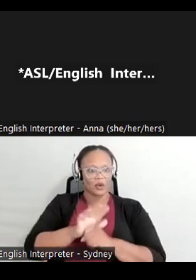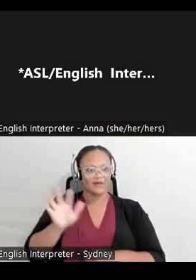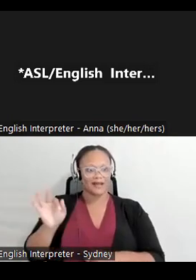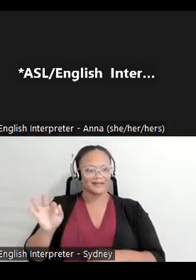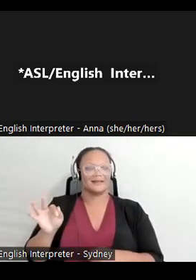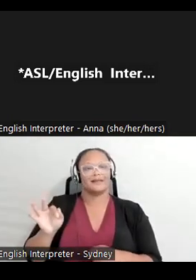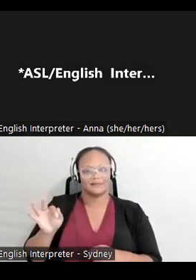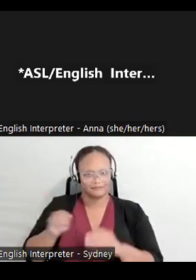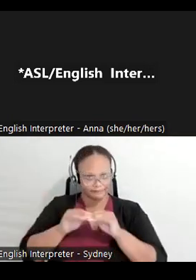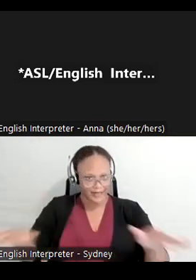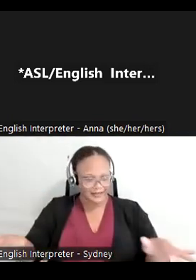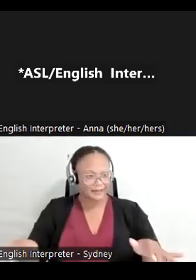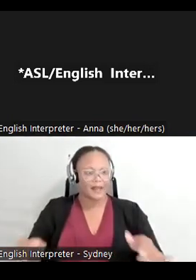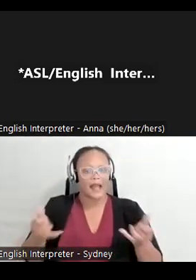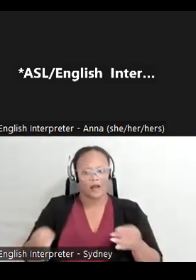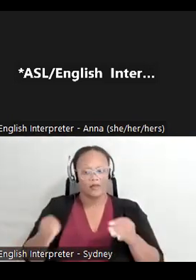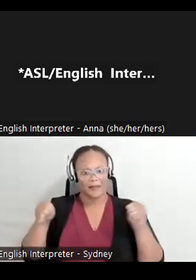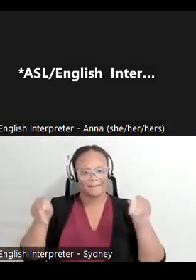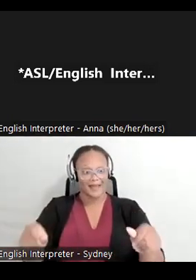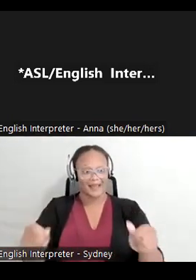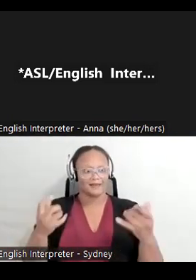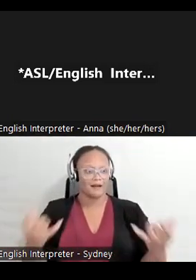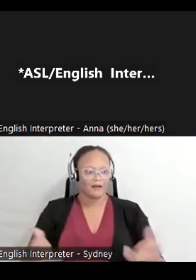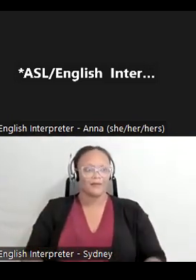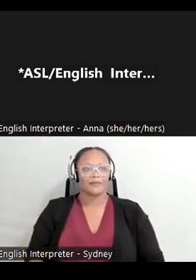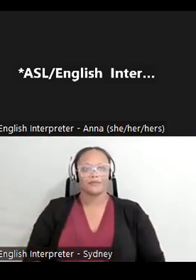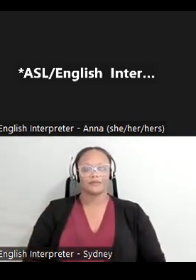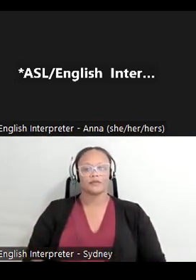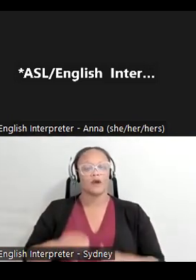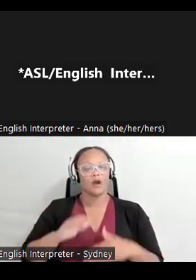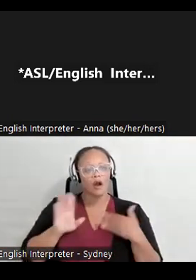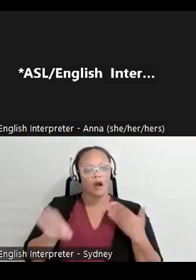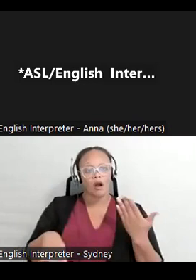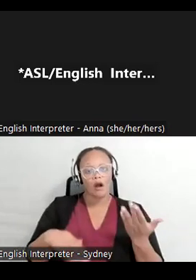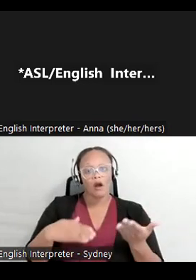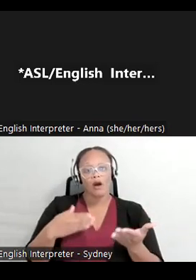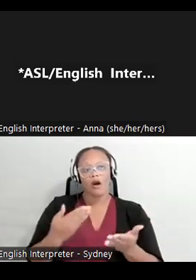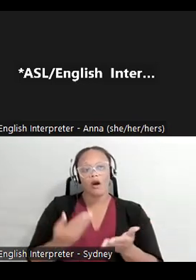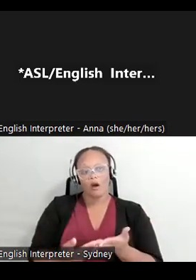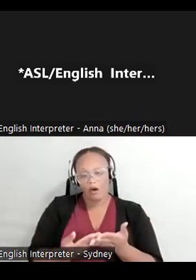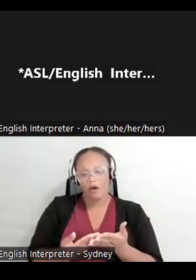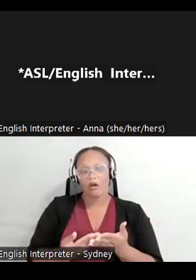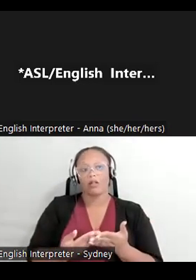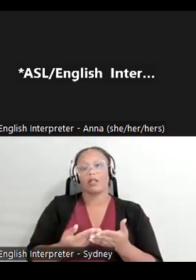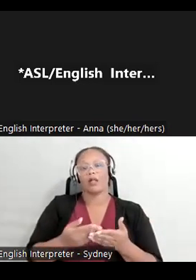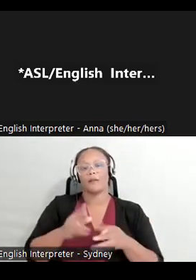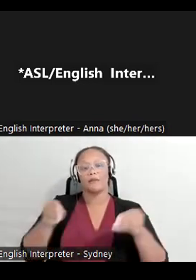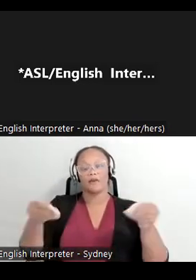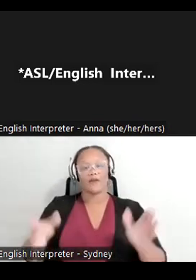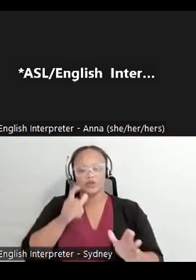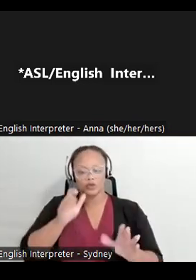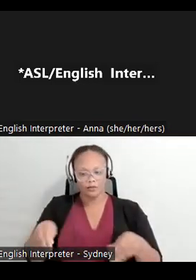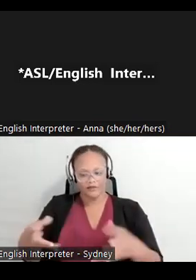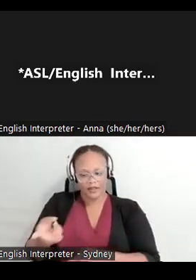receiving CDSS-funded subsidized childcare in April 2022 are eligible for stipends. Family, friend, and